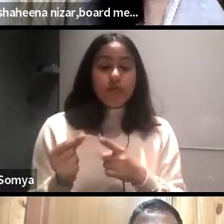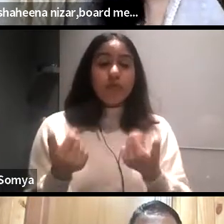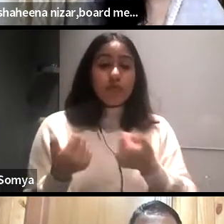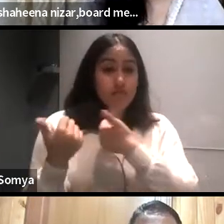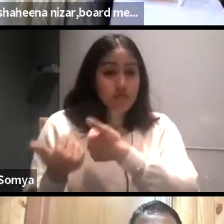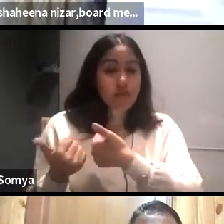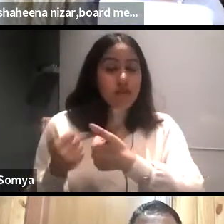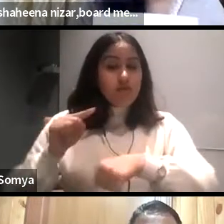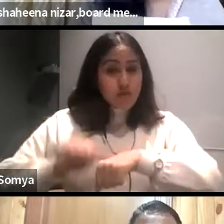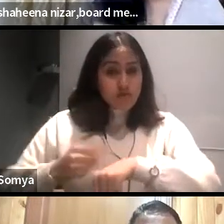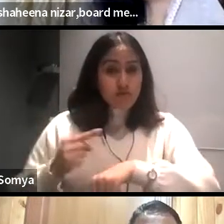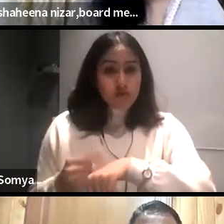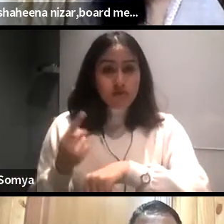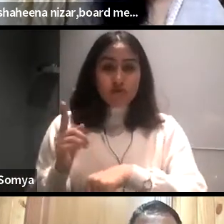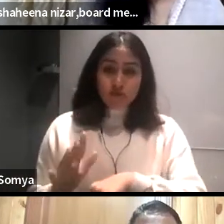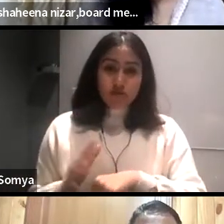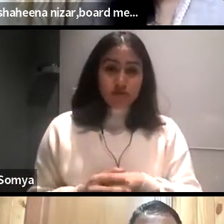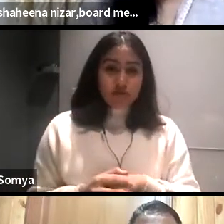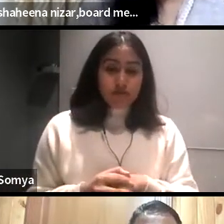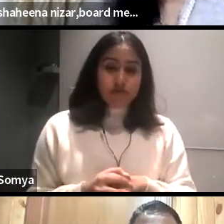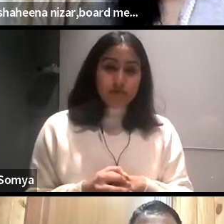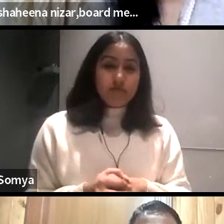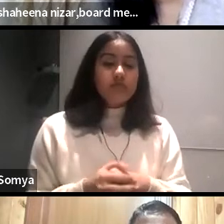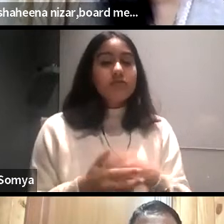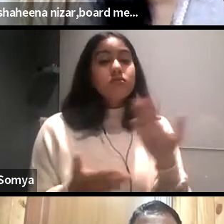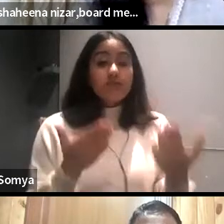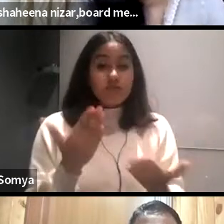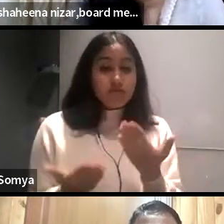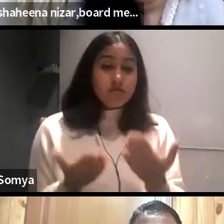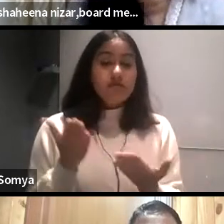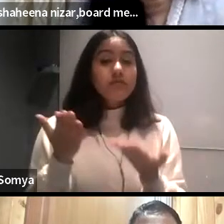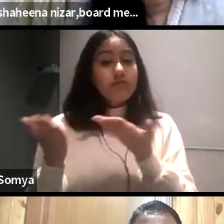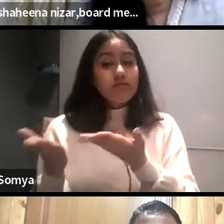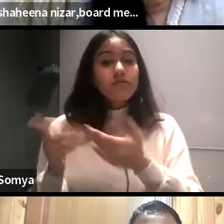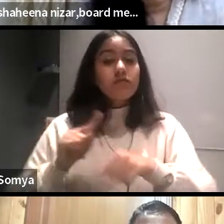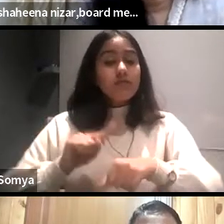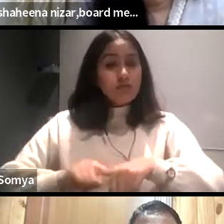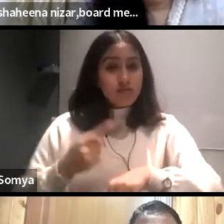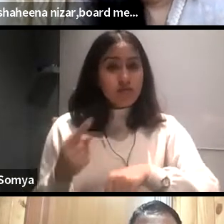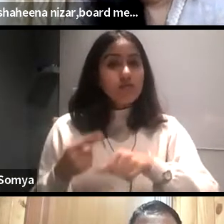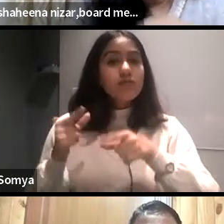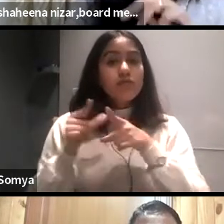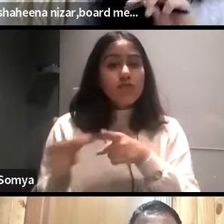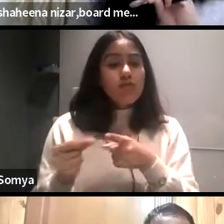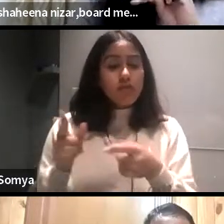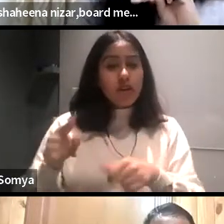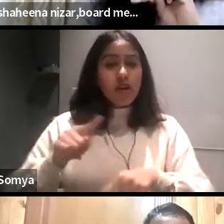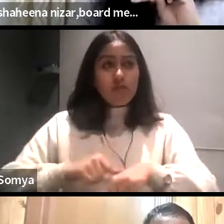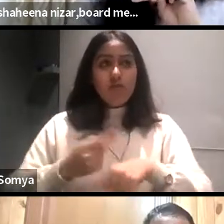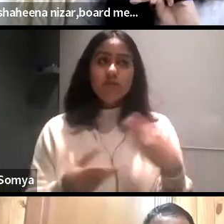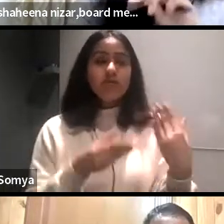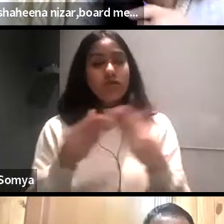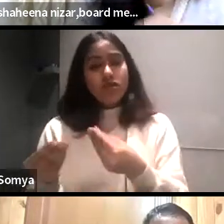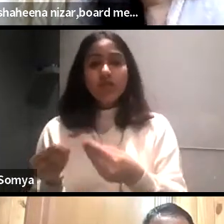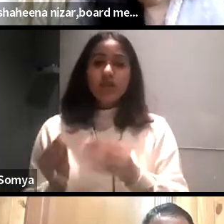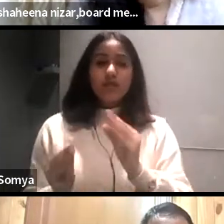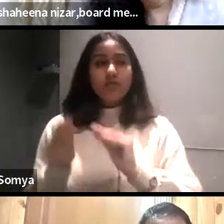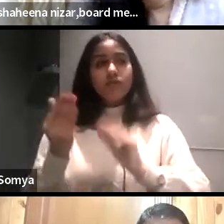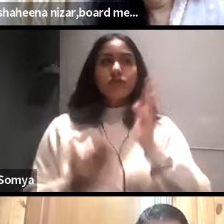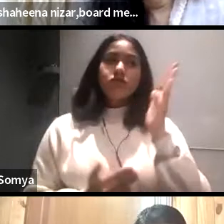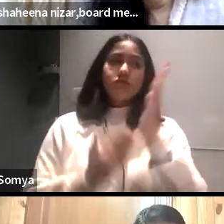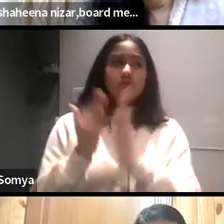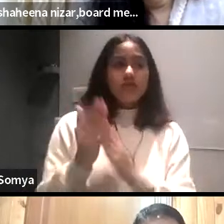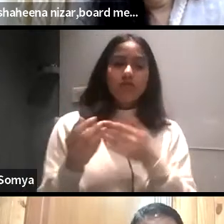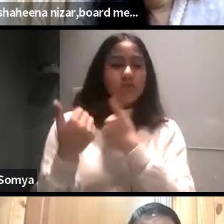step back. And I know it's very difficult for parents to do that. I think it's a learning curve for them as well.